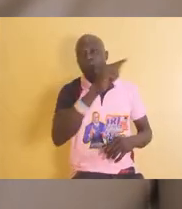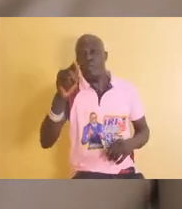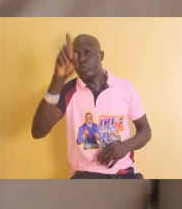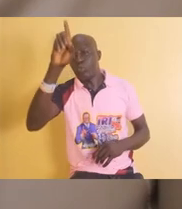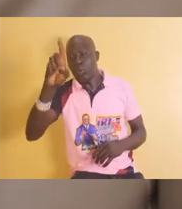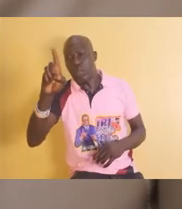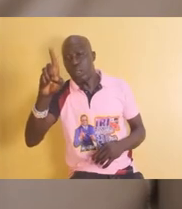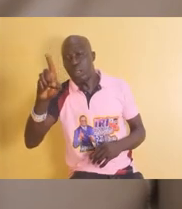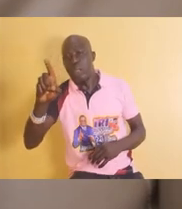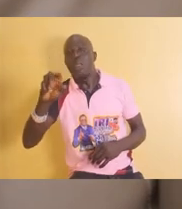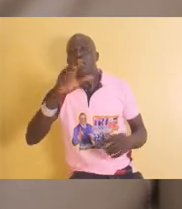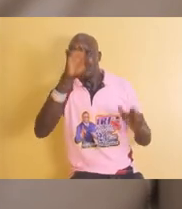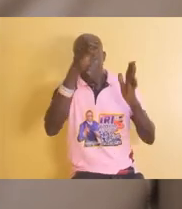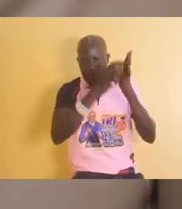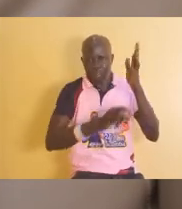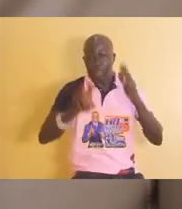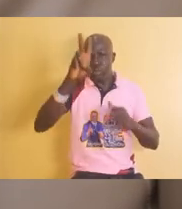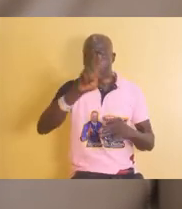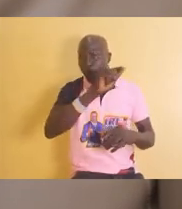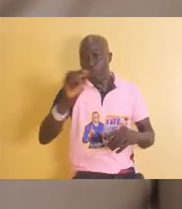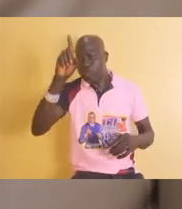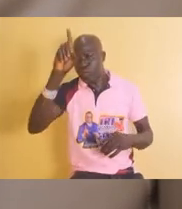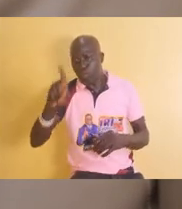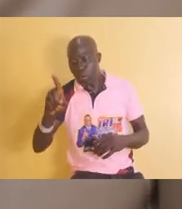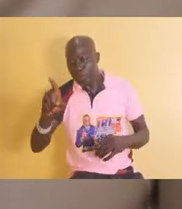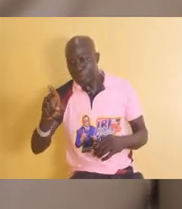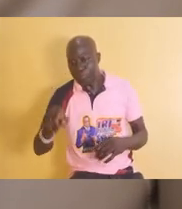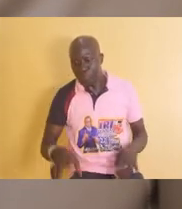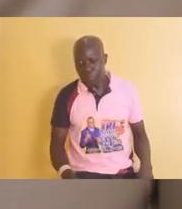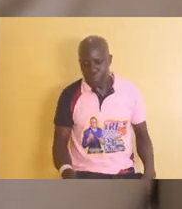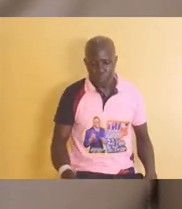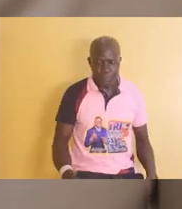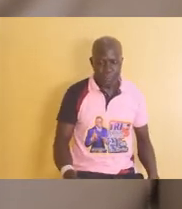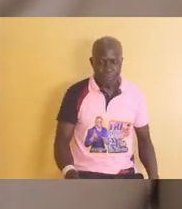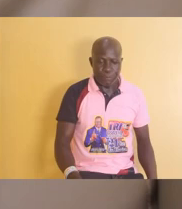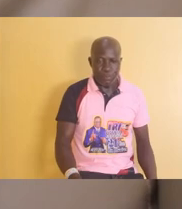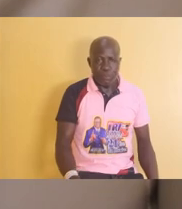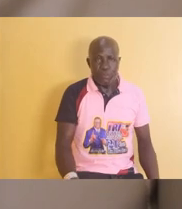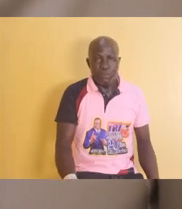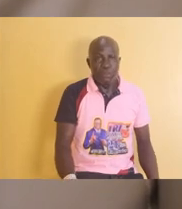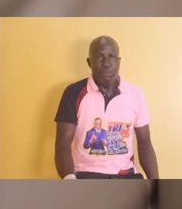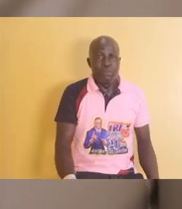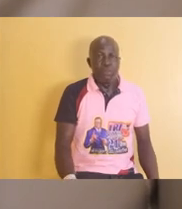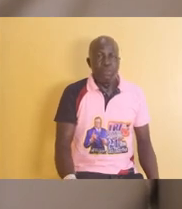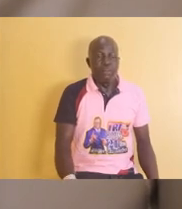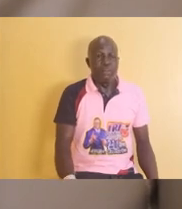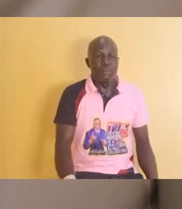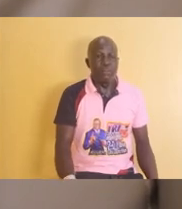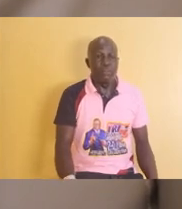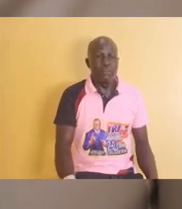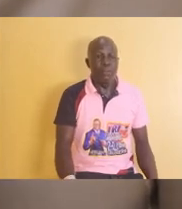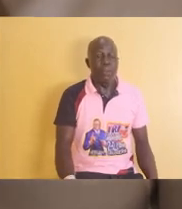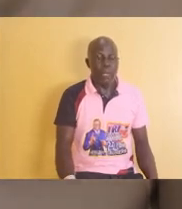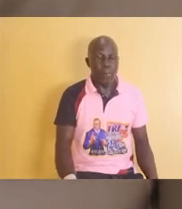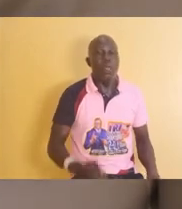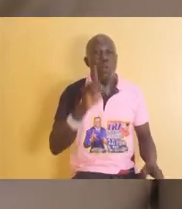1 o ori keji chapter 2 verse 1 e ta bible ni nigba ti ojo pentecost si dey oh yes gbogbo won fi okan kan wa ni ibi